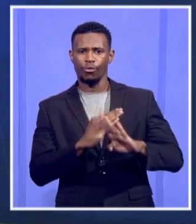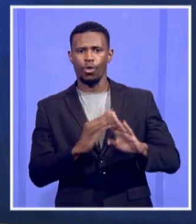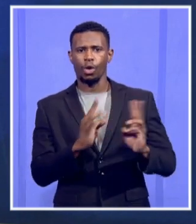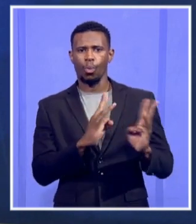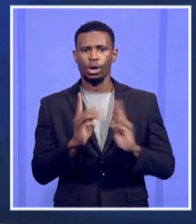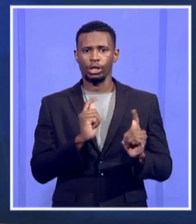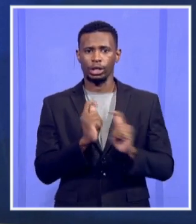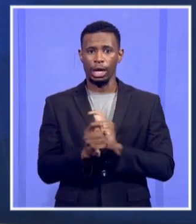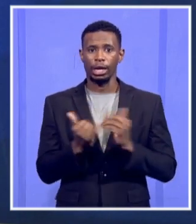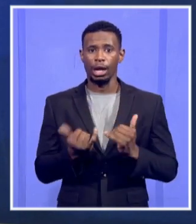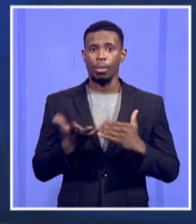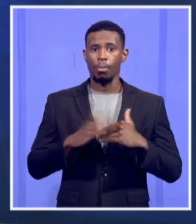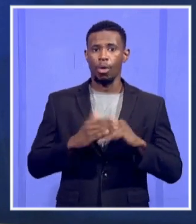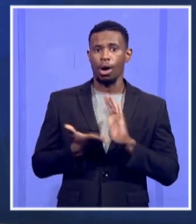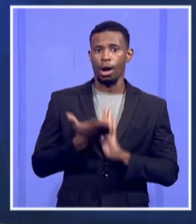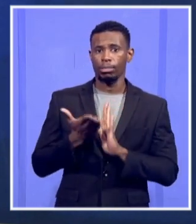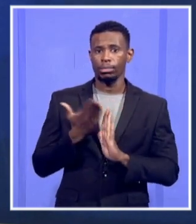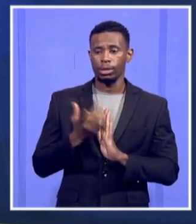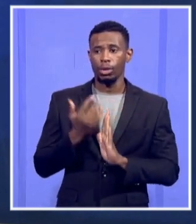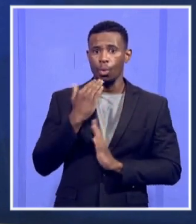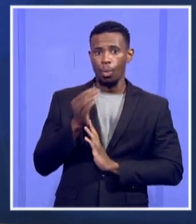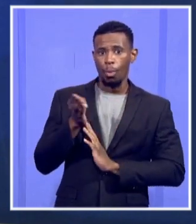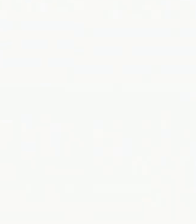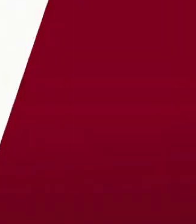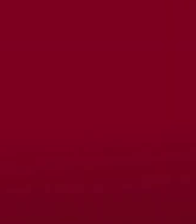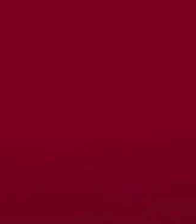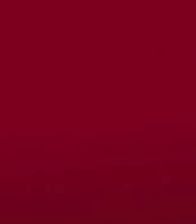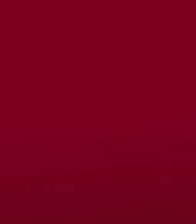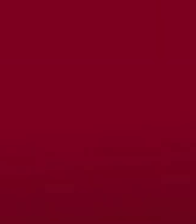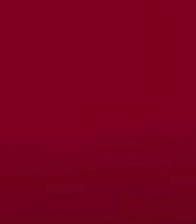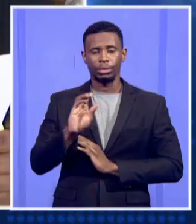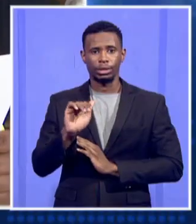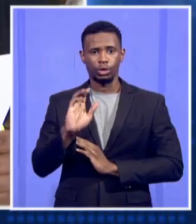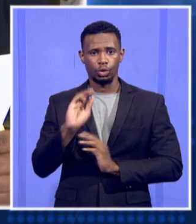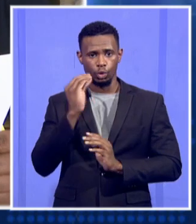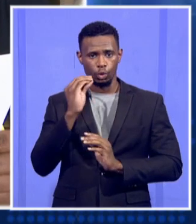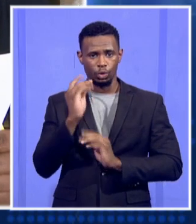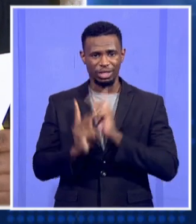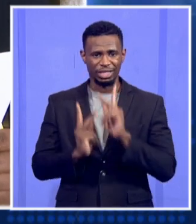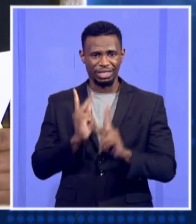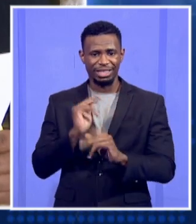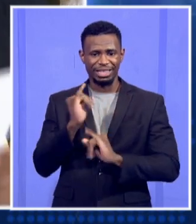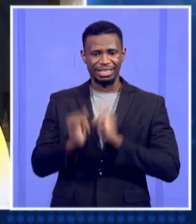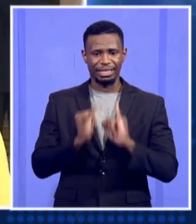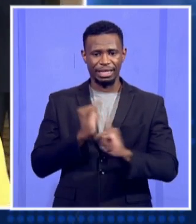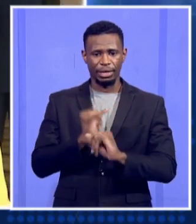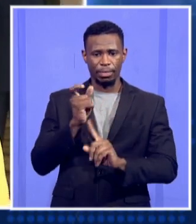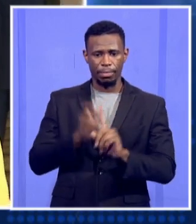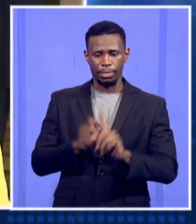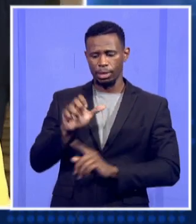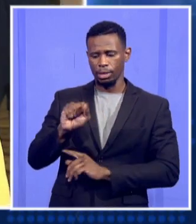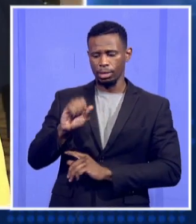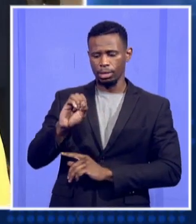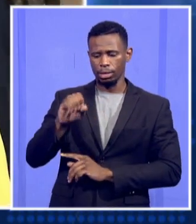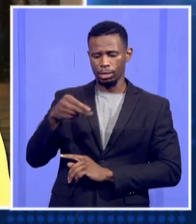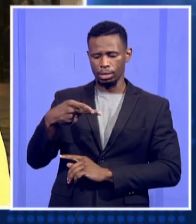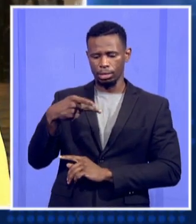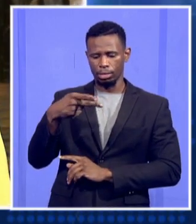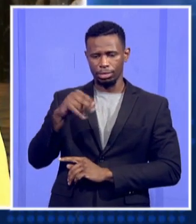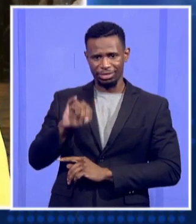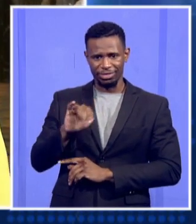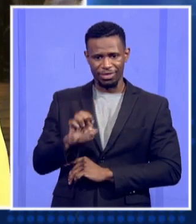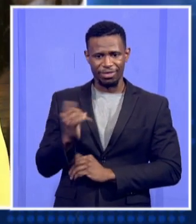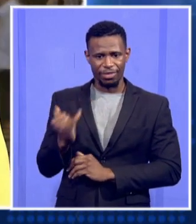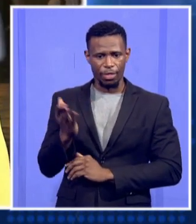on this at the COP27 summit, SABC News International editor Sophie Mokoena joins us live from Sharm El Sheikh.